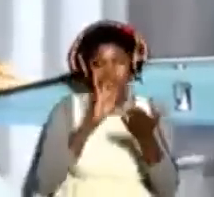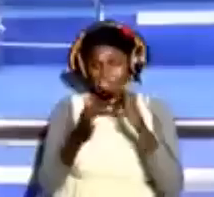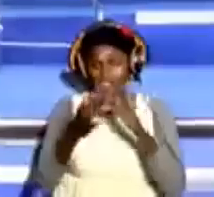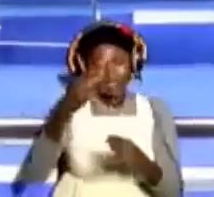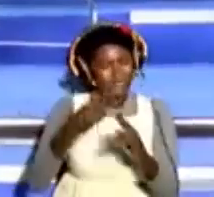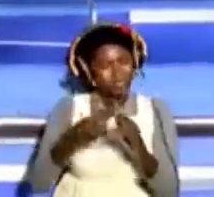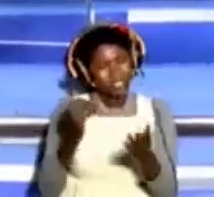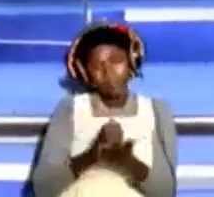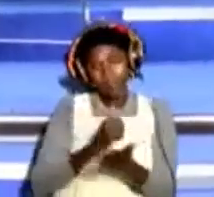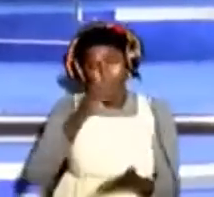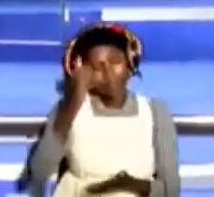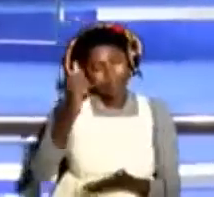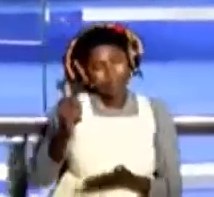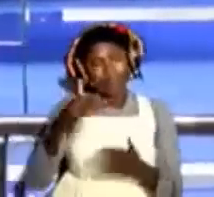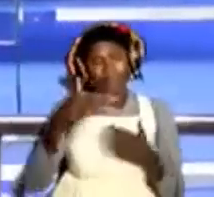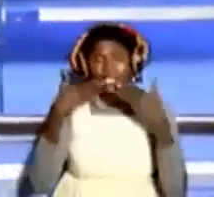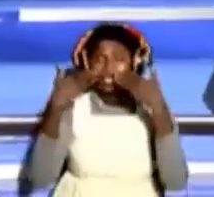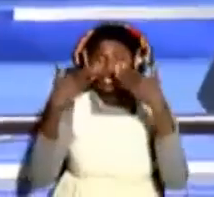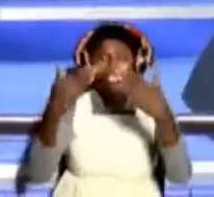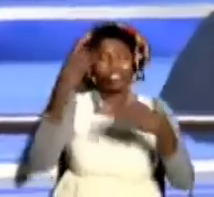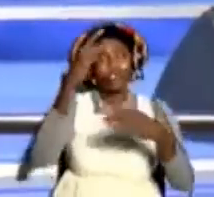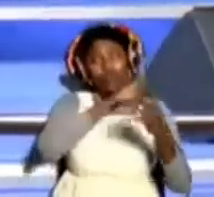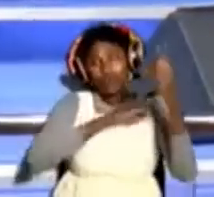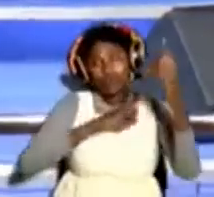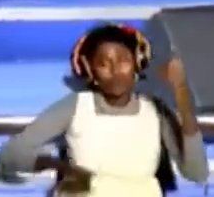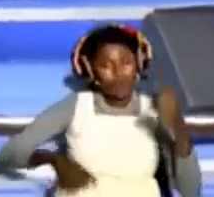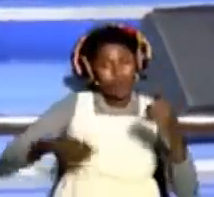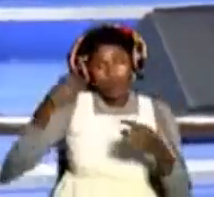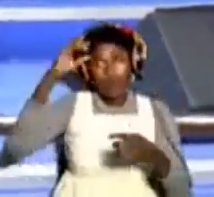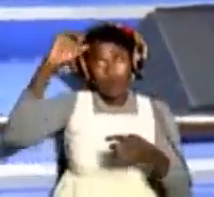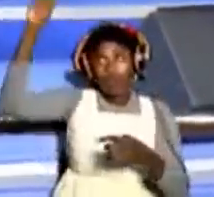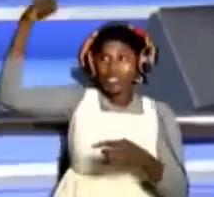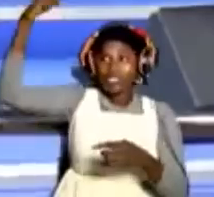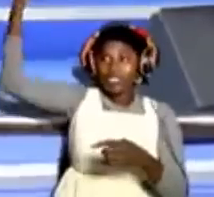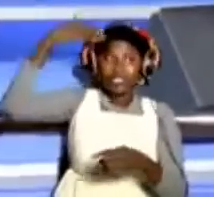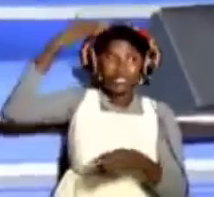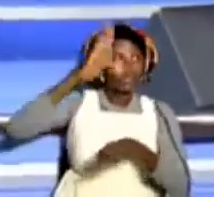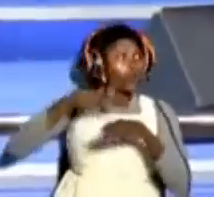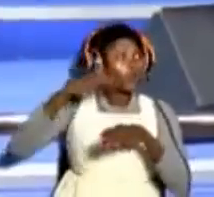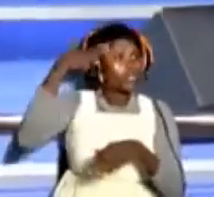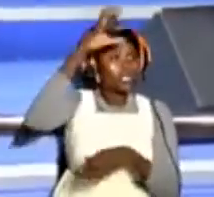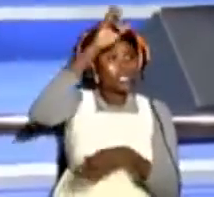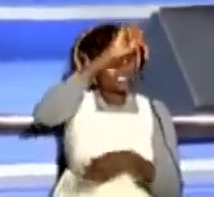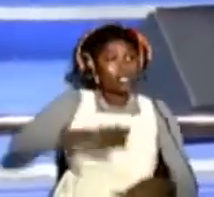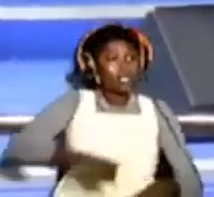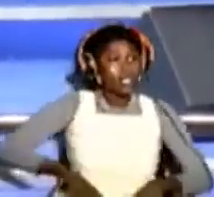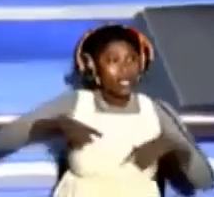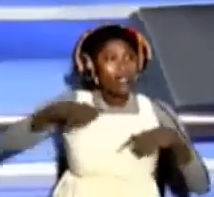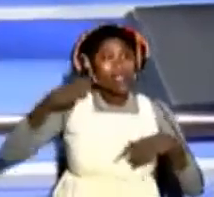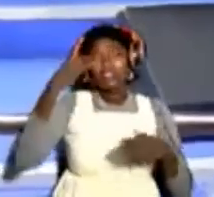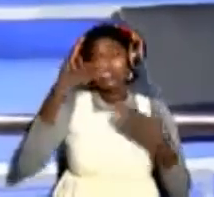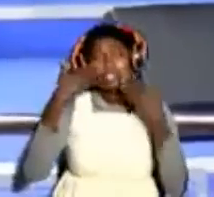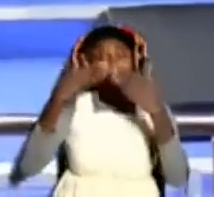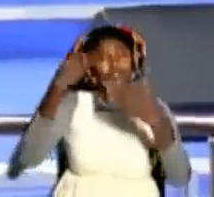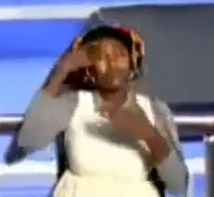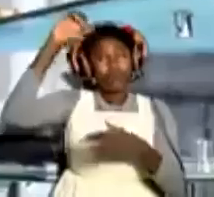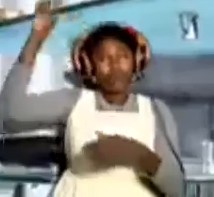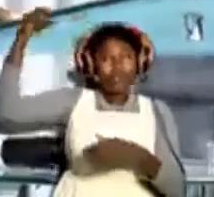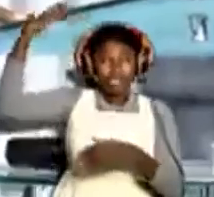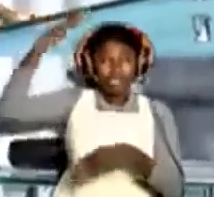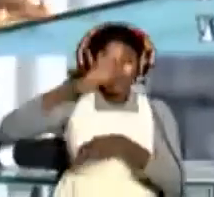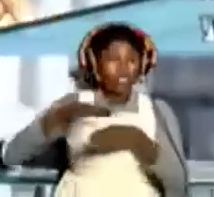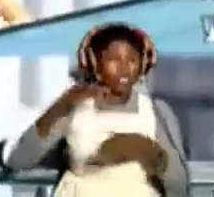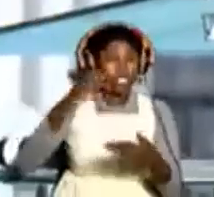Jesus' name. Thank you, Lord, for your grace upon his life. Thank you for your grace upon his